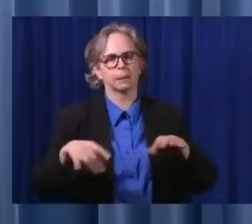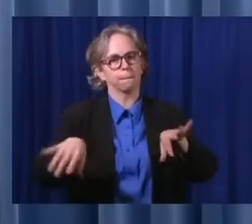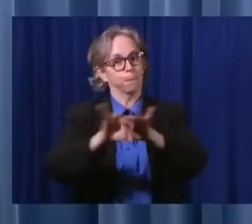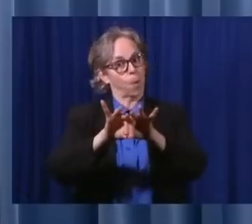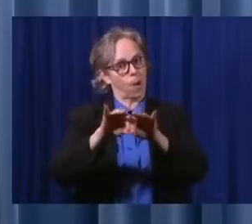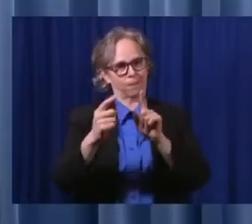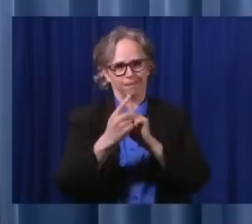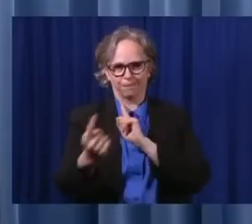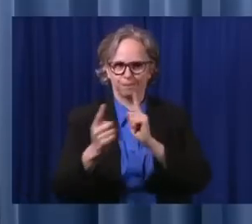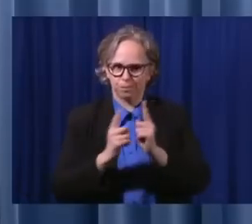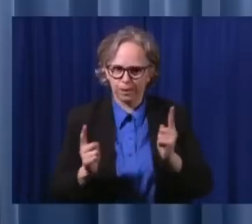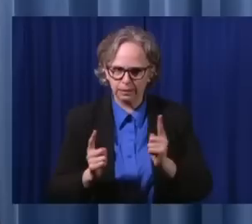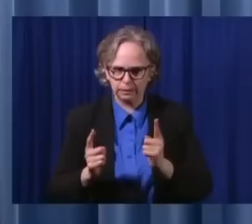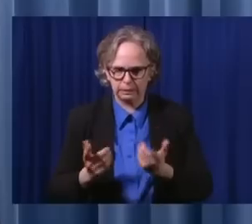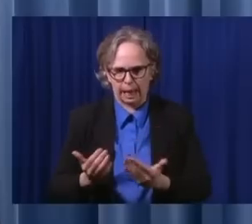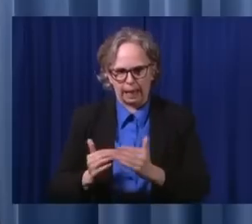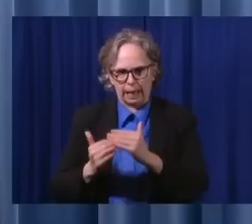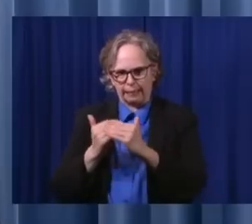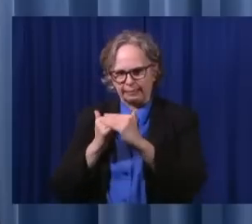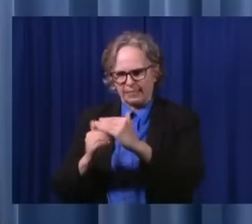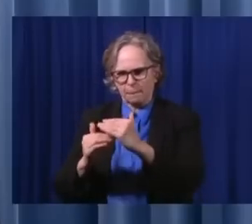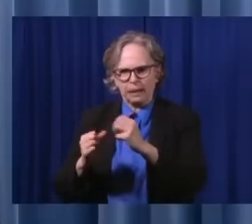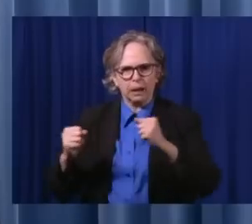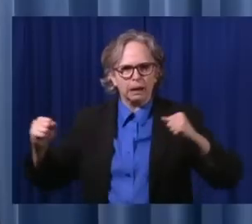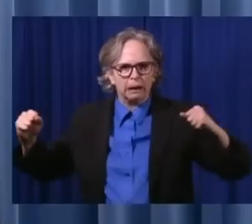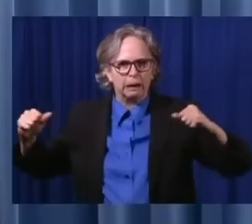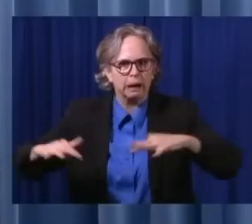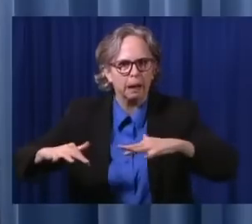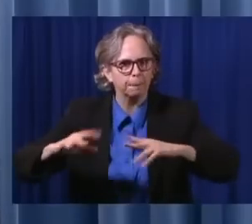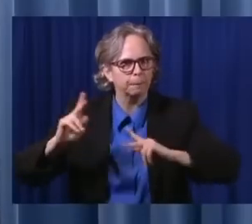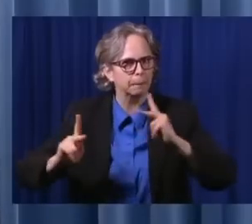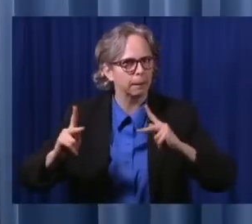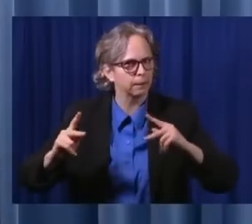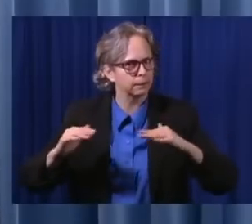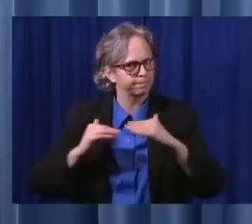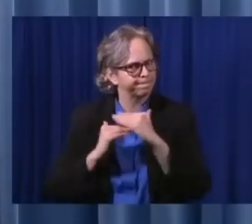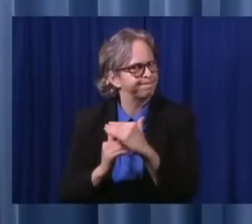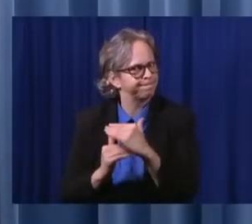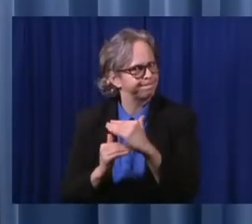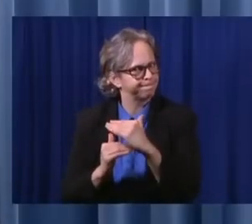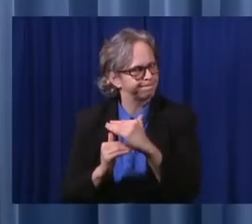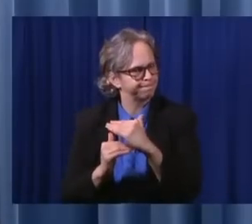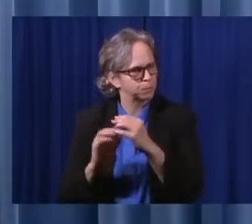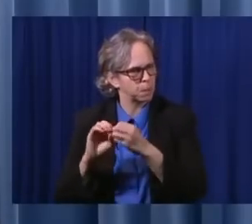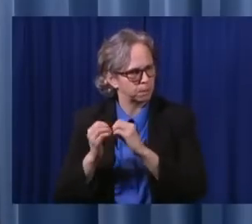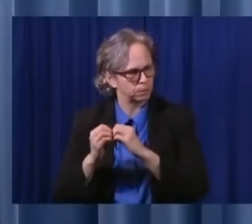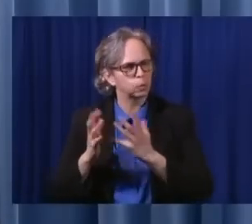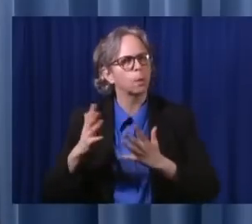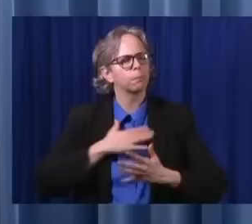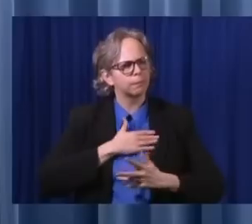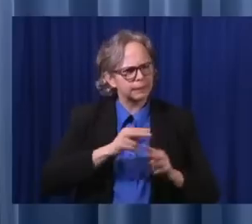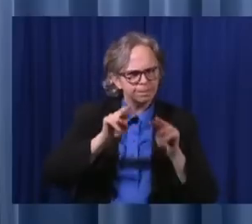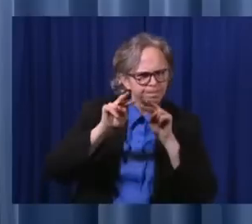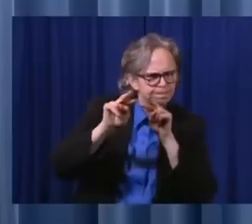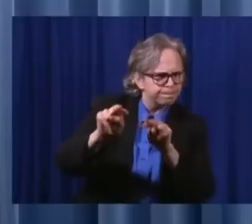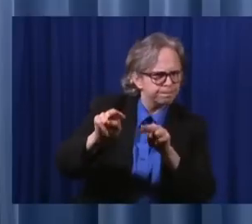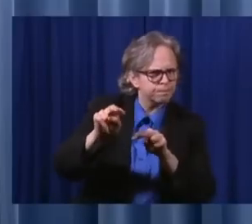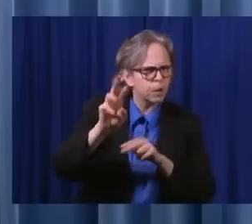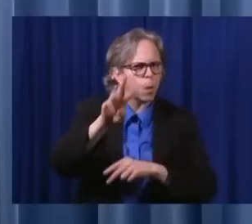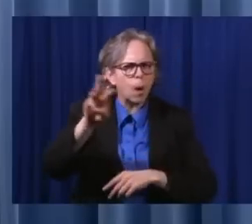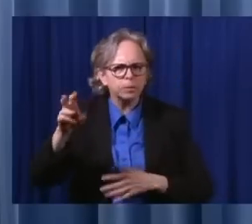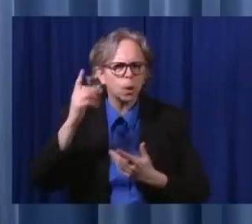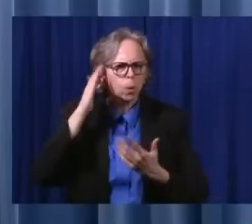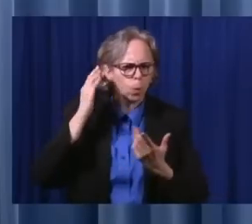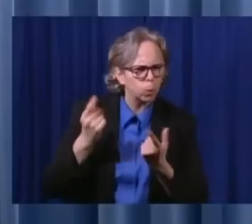junior fair activities, as well as the vitally important component of animal care and welfare. The decisions about county and